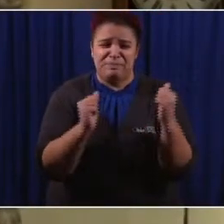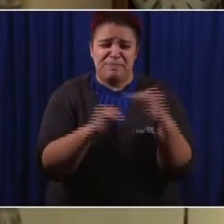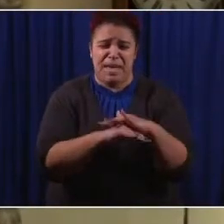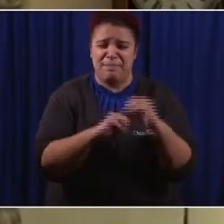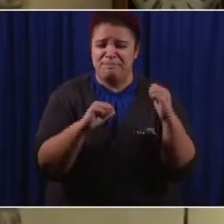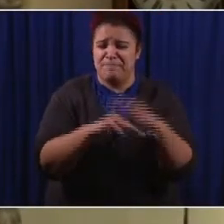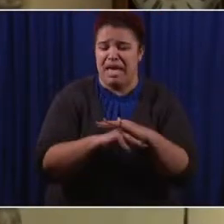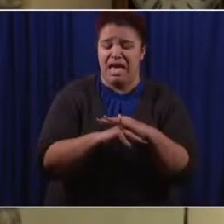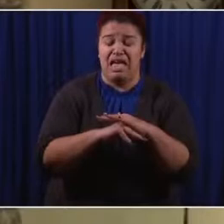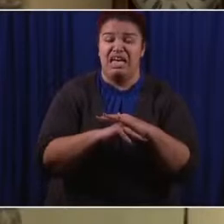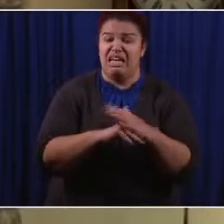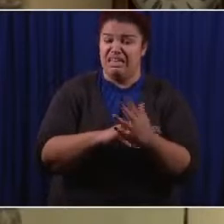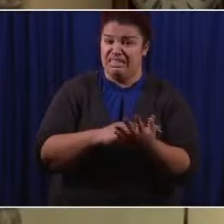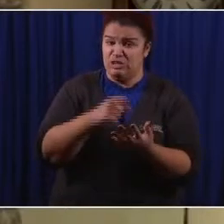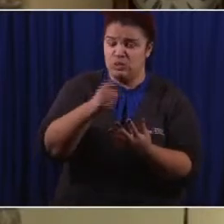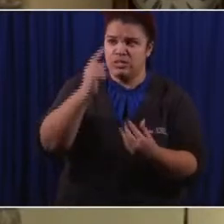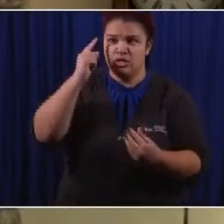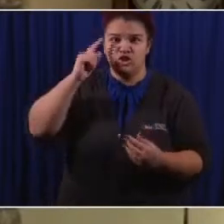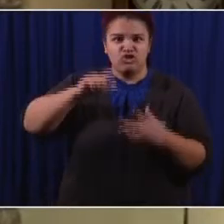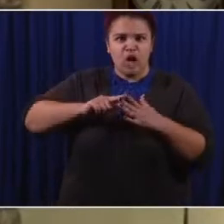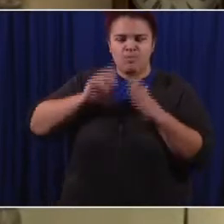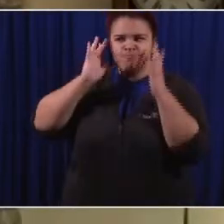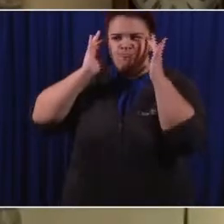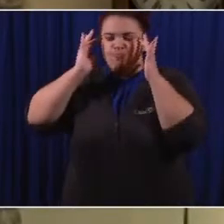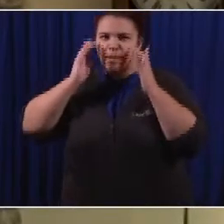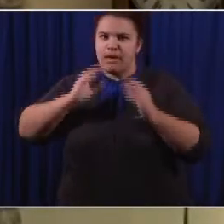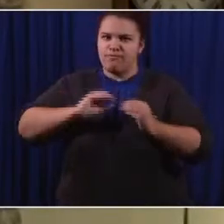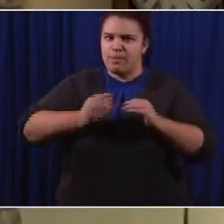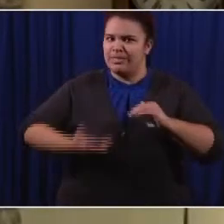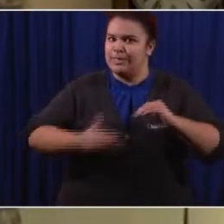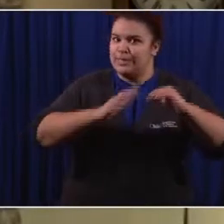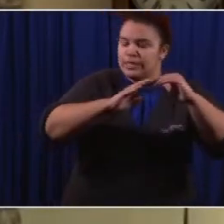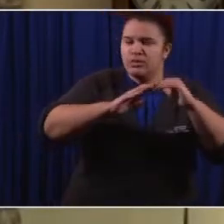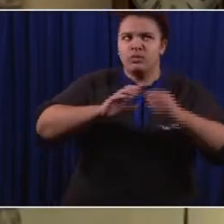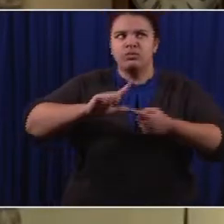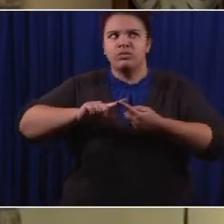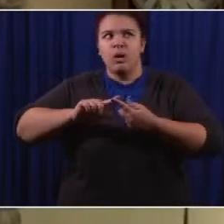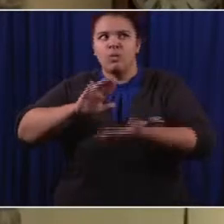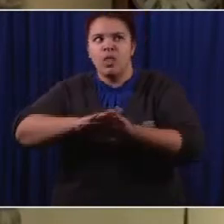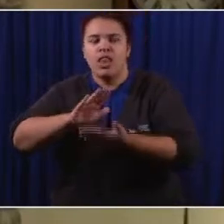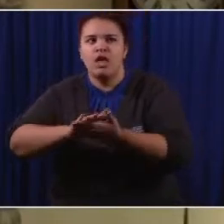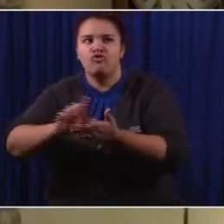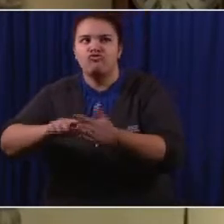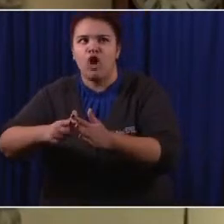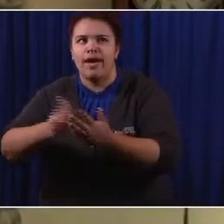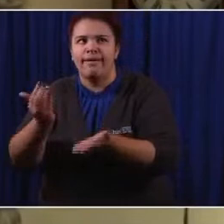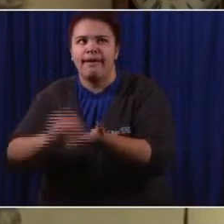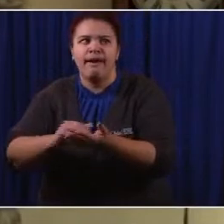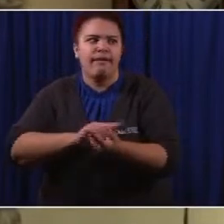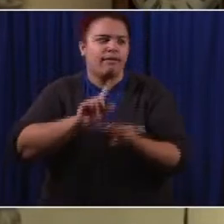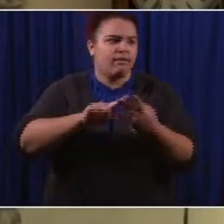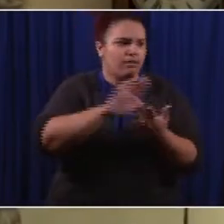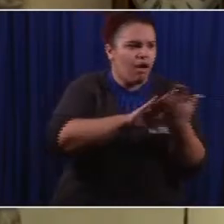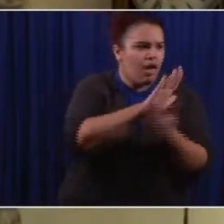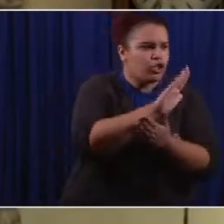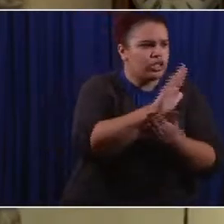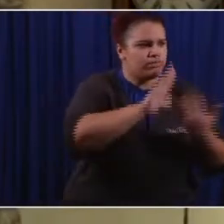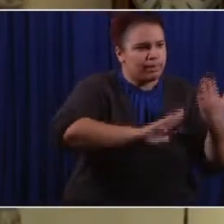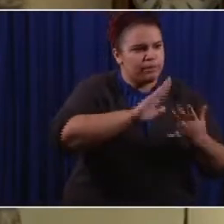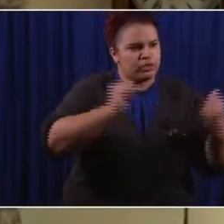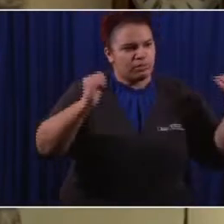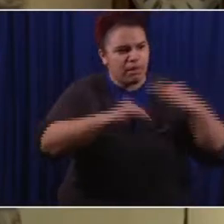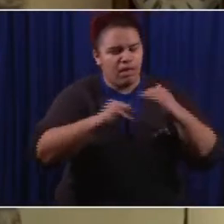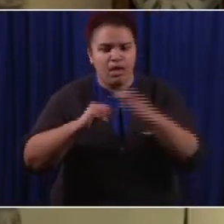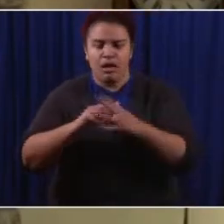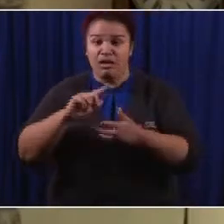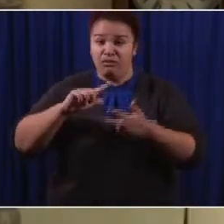schools going back, colleges going back, possible flu coming up, and the spread that we're seeing in our rural areas?